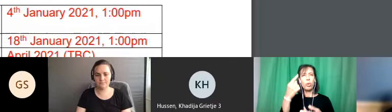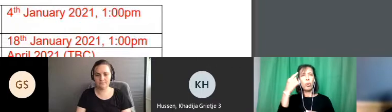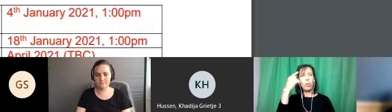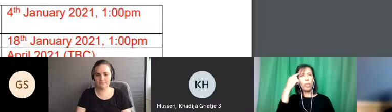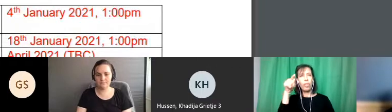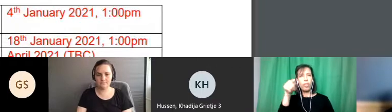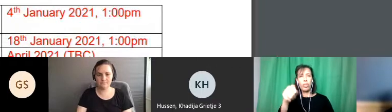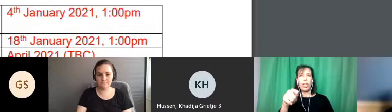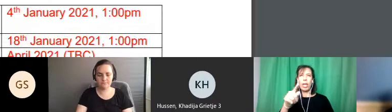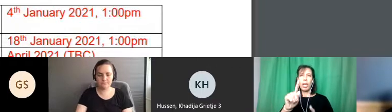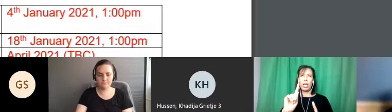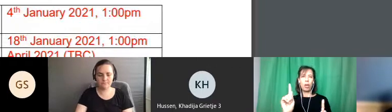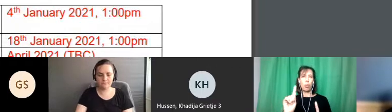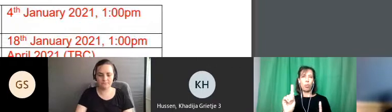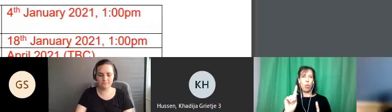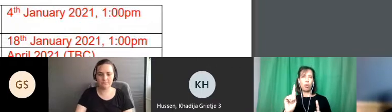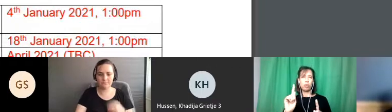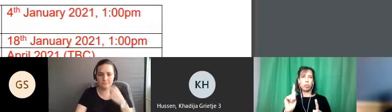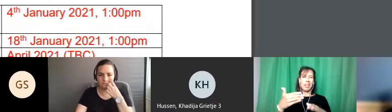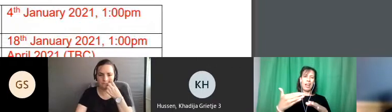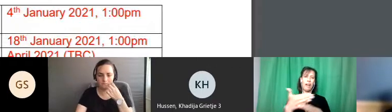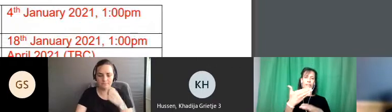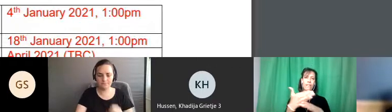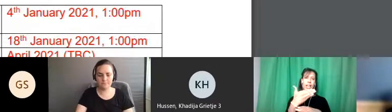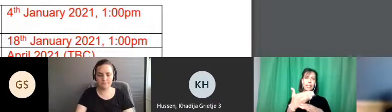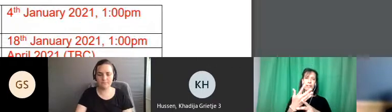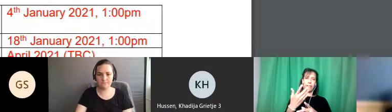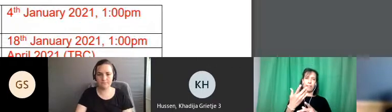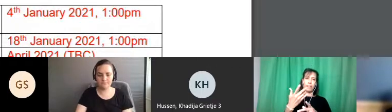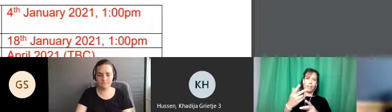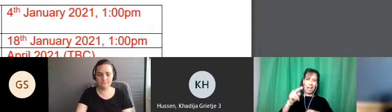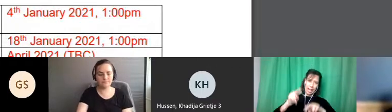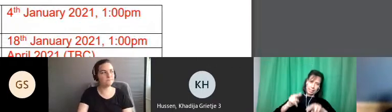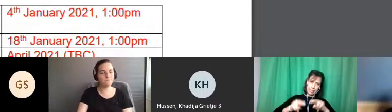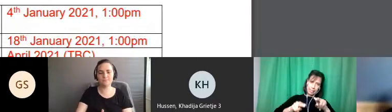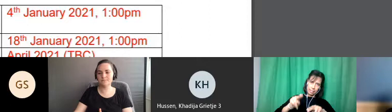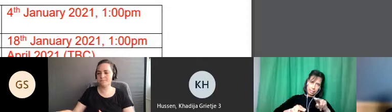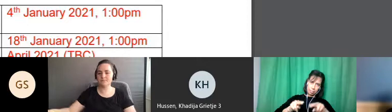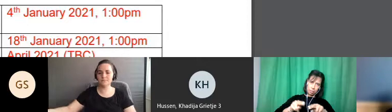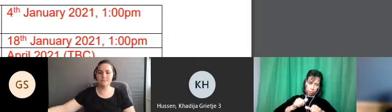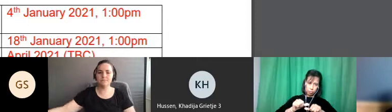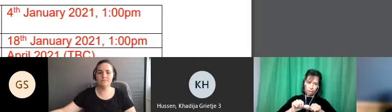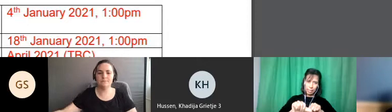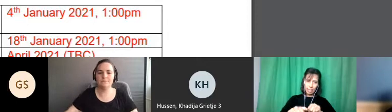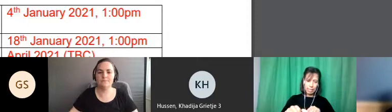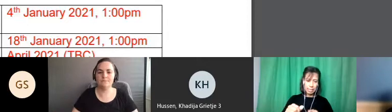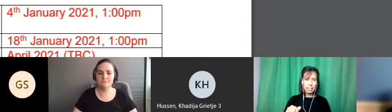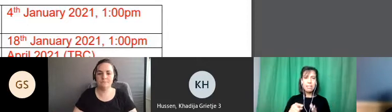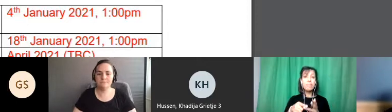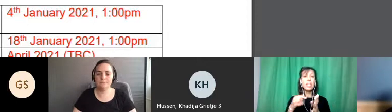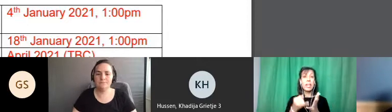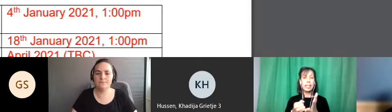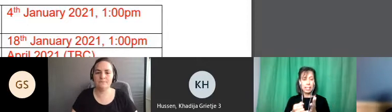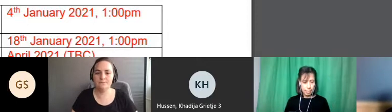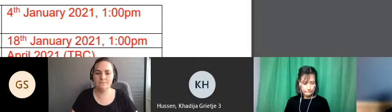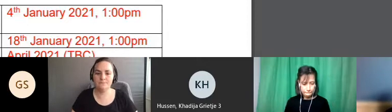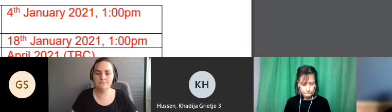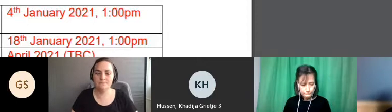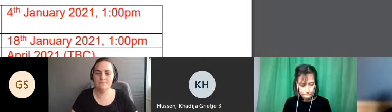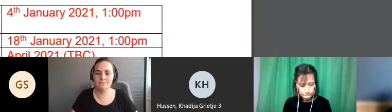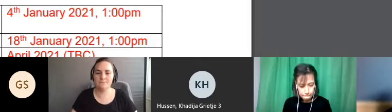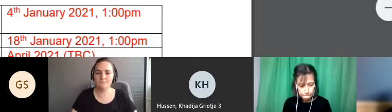effective assessment practice might be. Start to ask that question. So that's the formative assessment component.